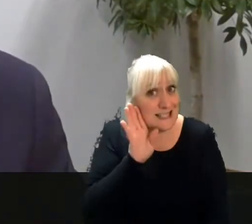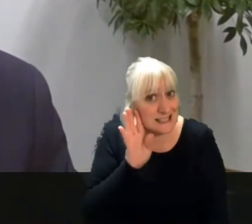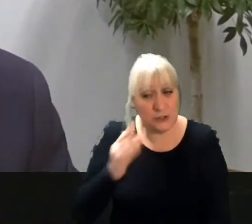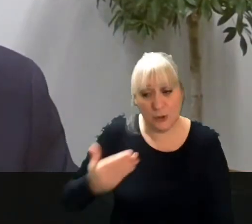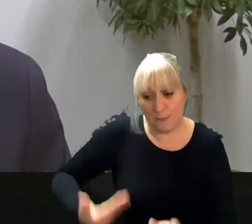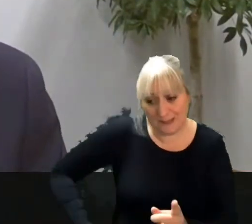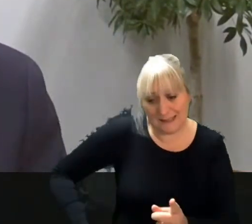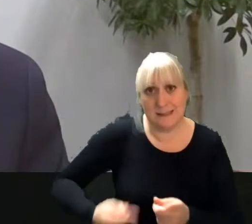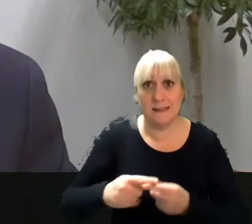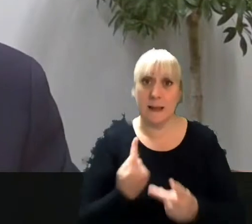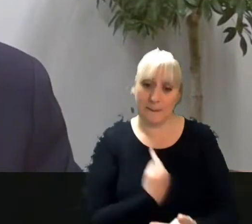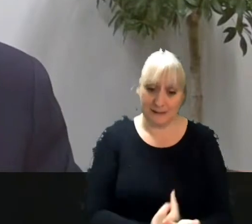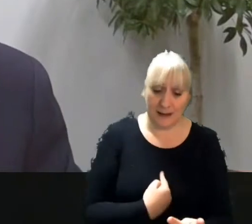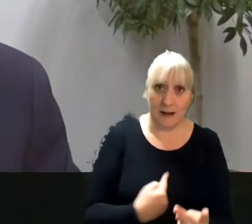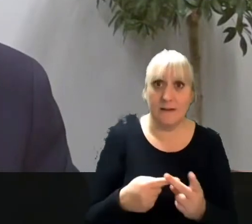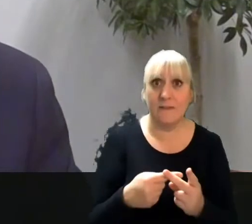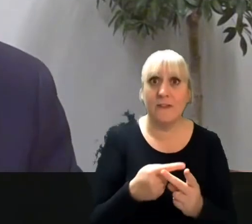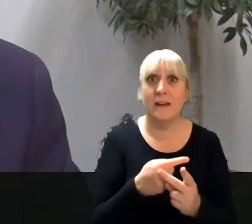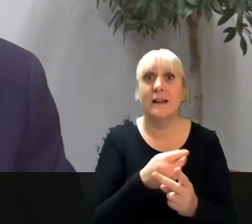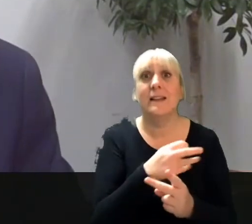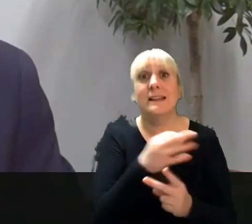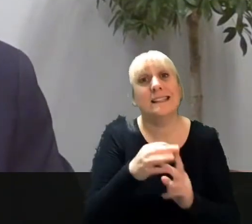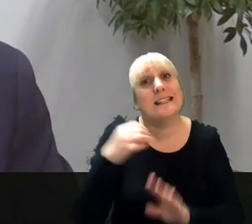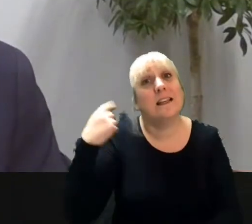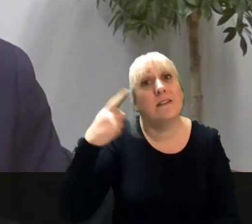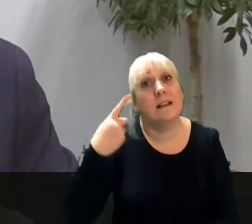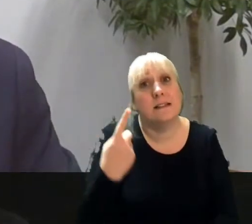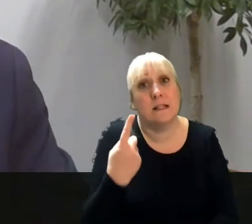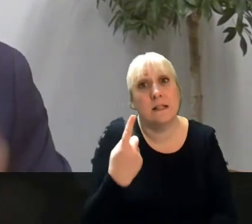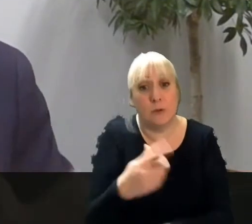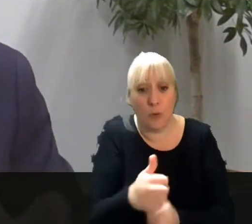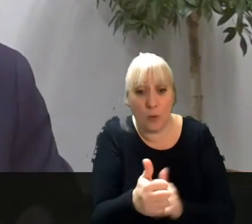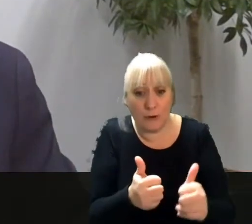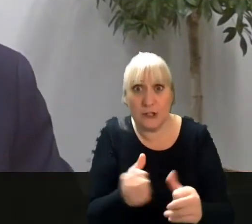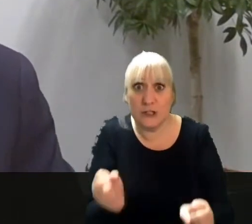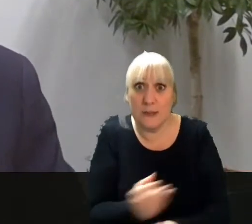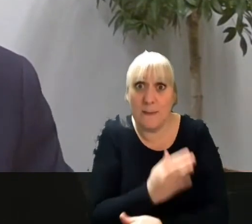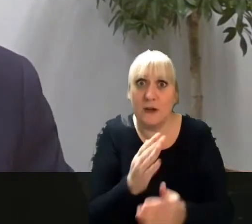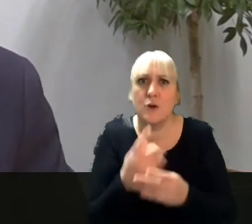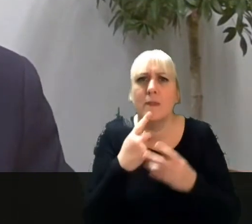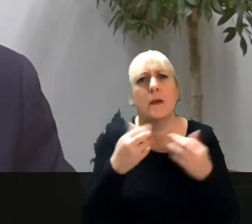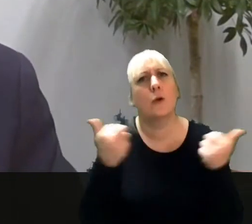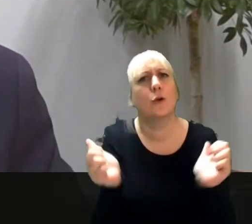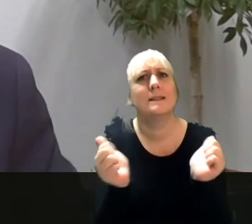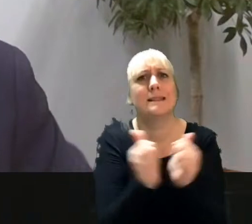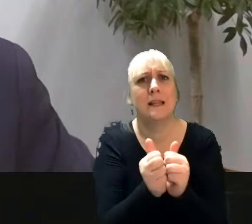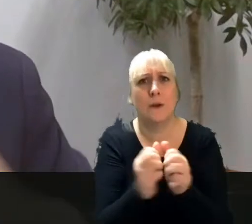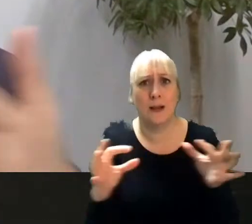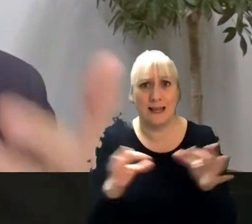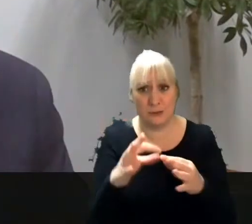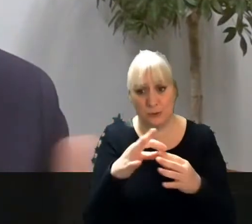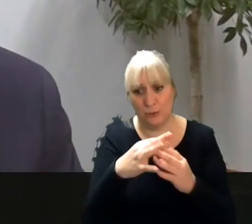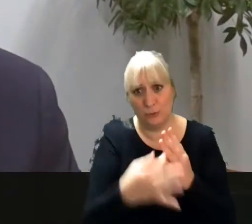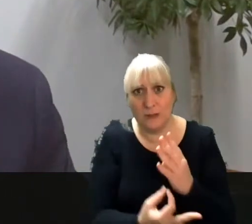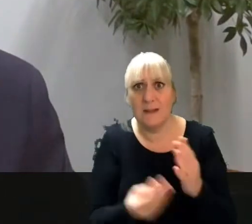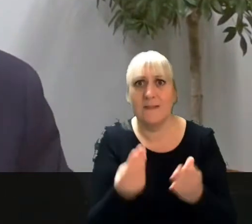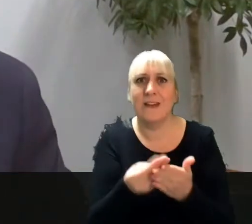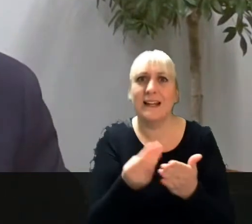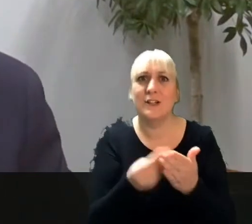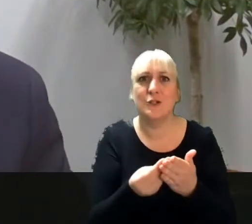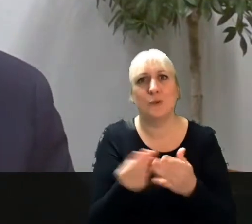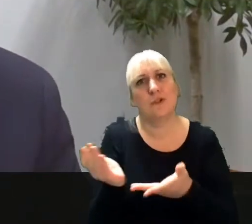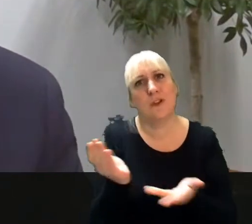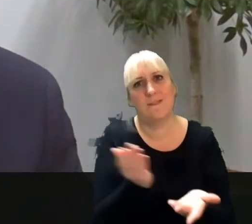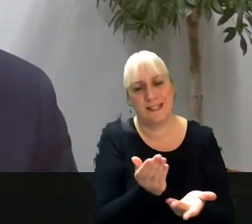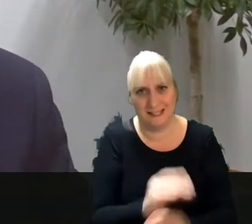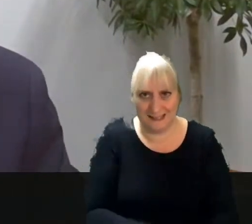and others, to make sure they do get a deal in relation to these services. It's really important in relation to things called equivalence, at